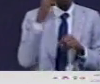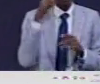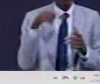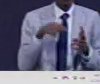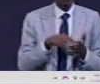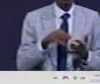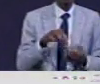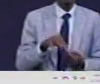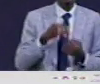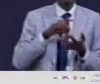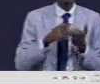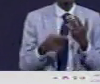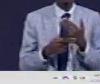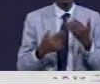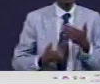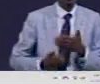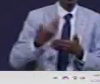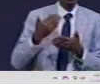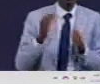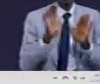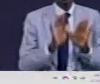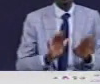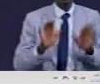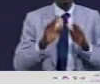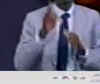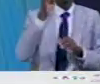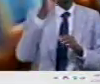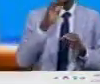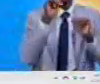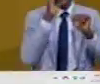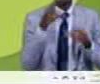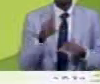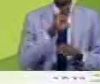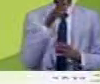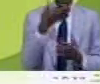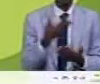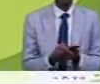It's time for Bible reading.